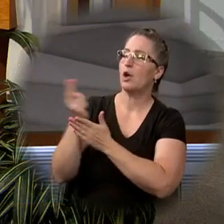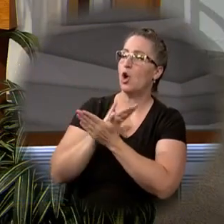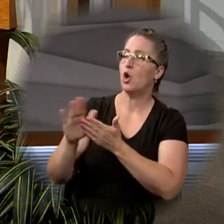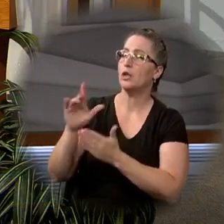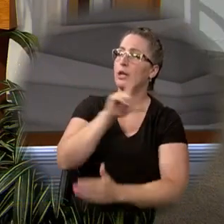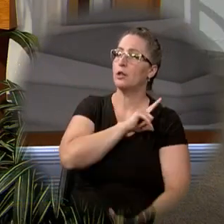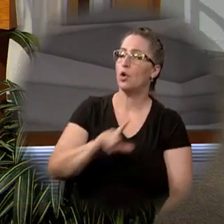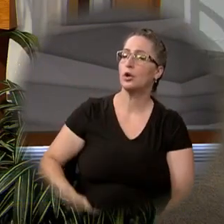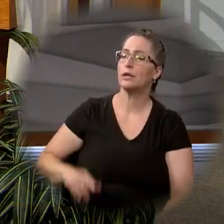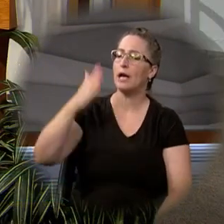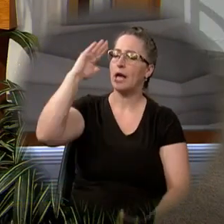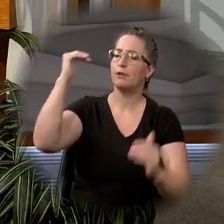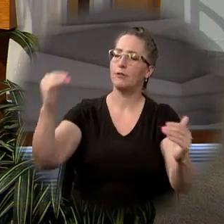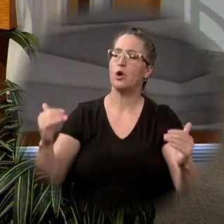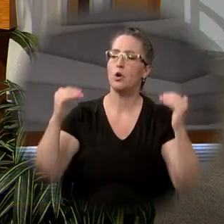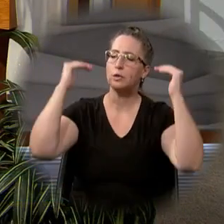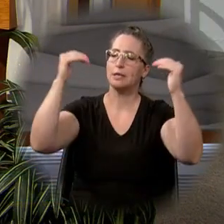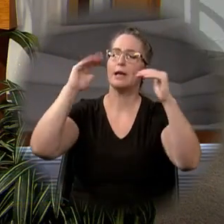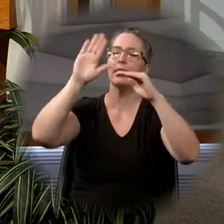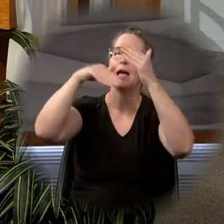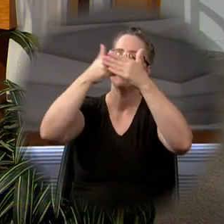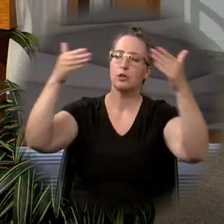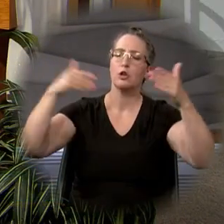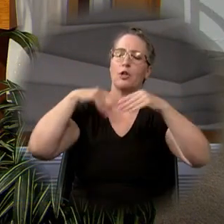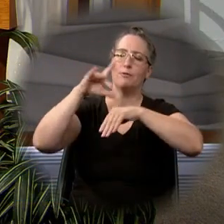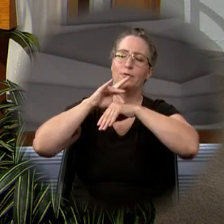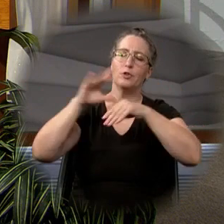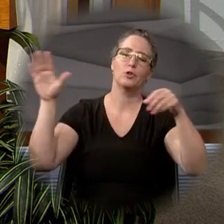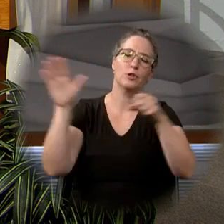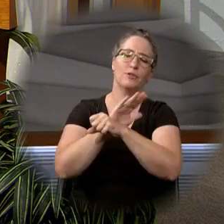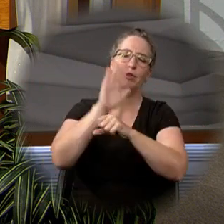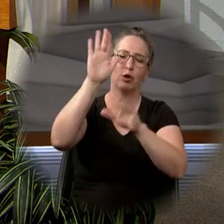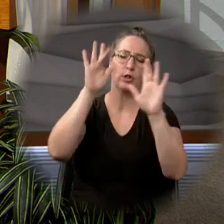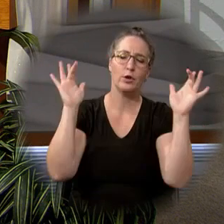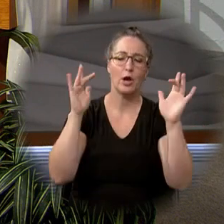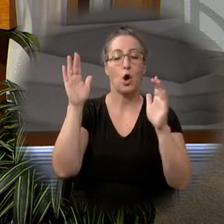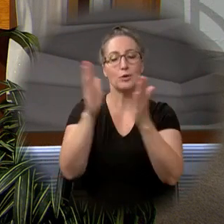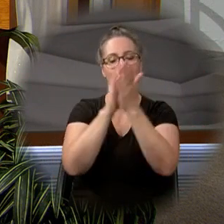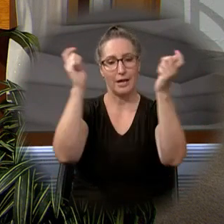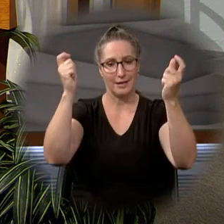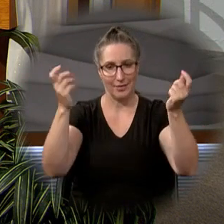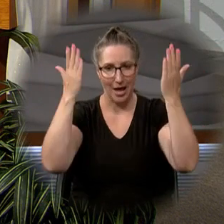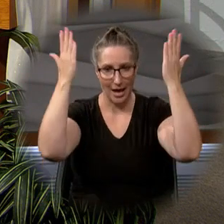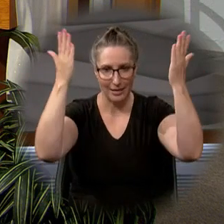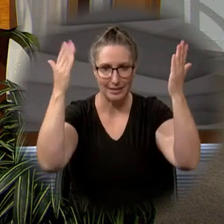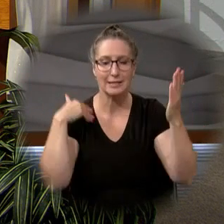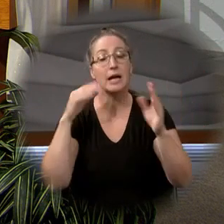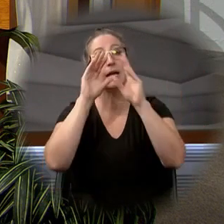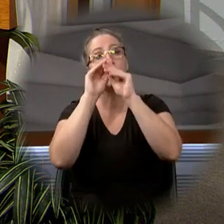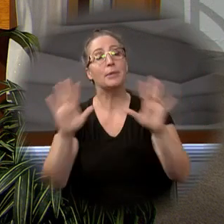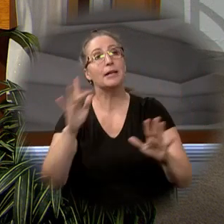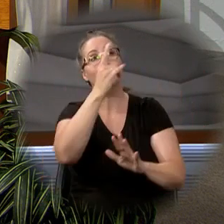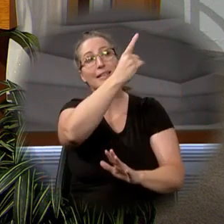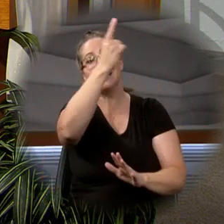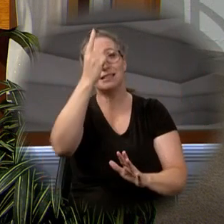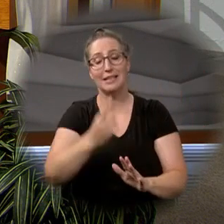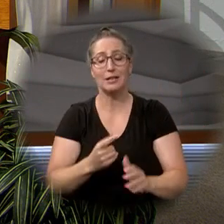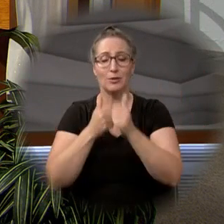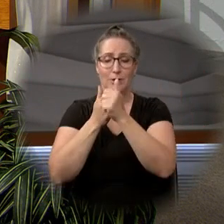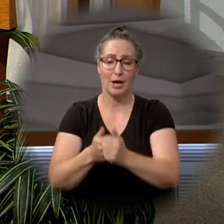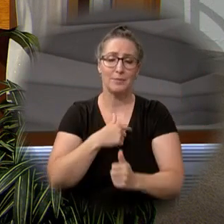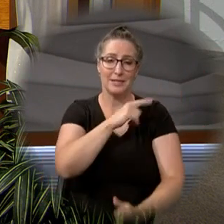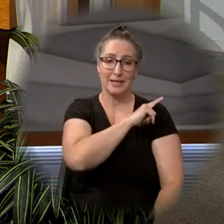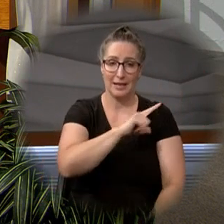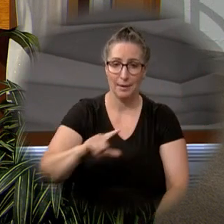holy, holy Lord God of hosts, heaven and earth are full of your glory. Hosanna in the highest. Blessed is